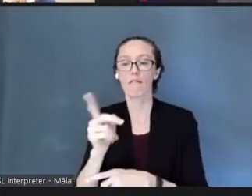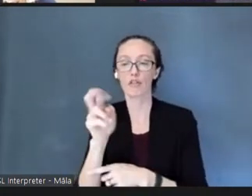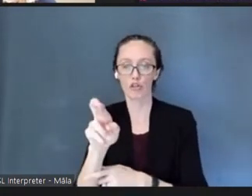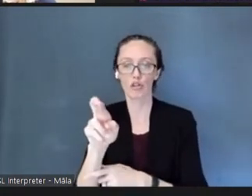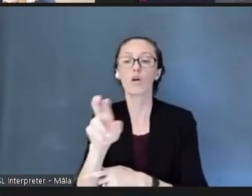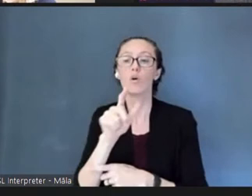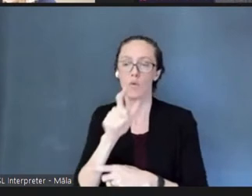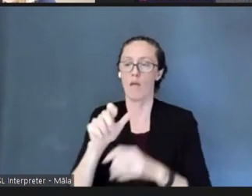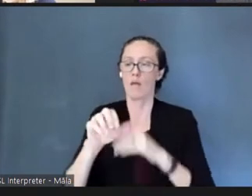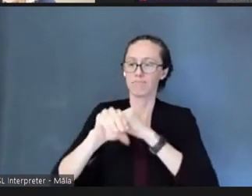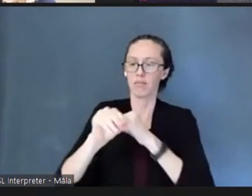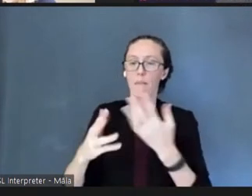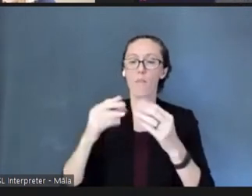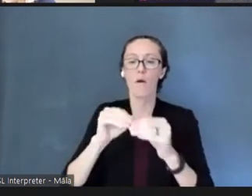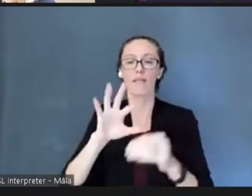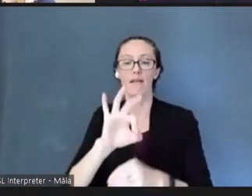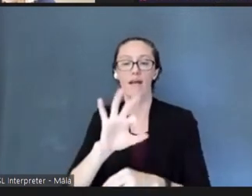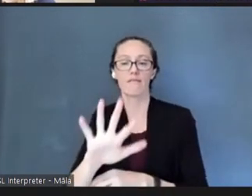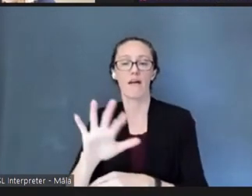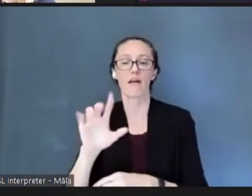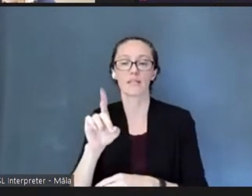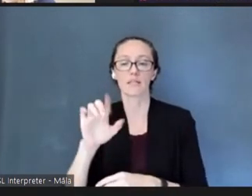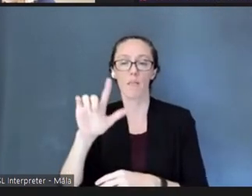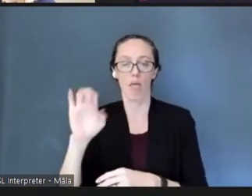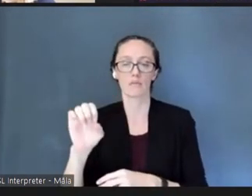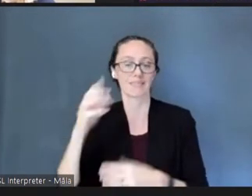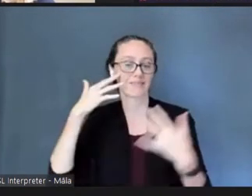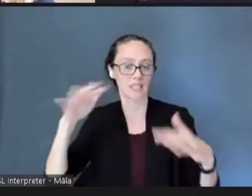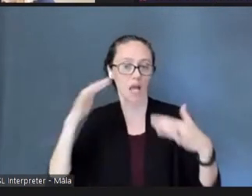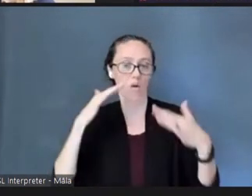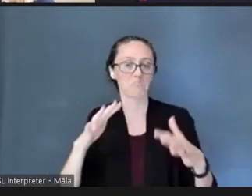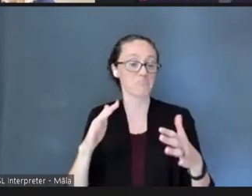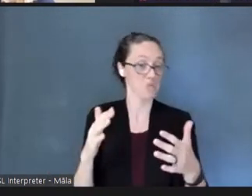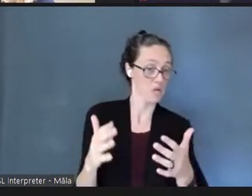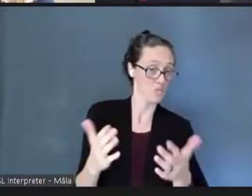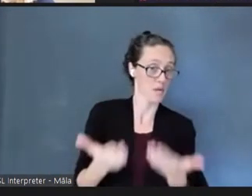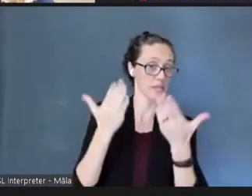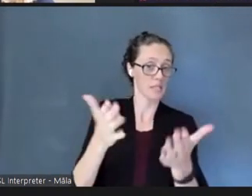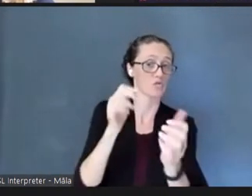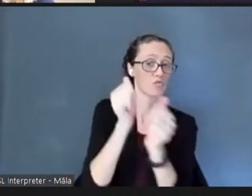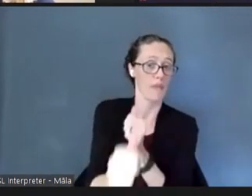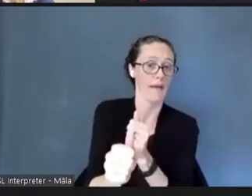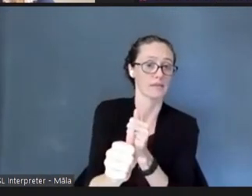sound. Recommendation here is to pass as is. Questions or concerns?